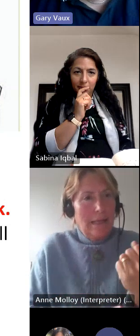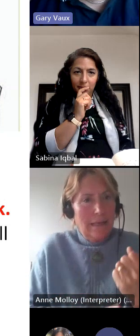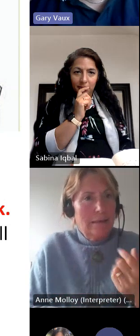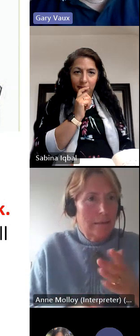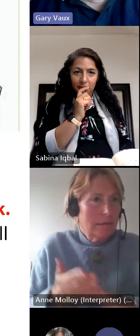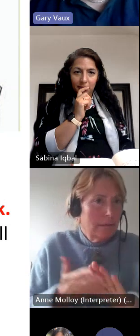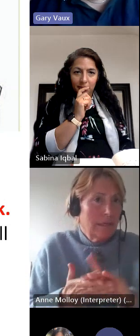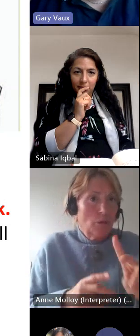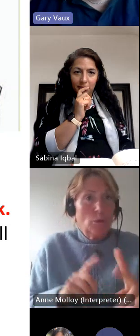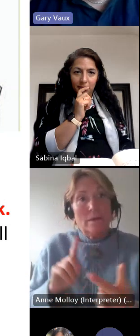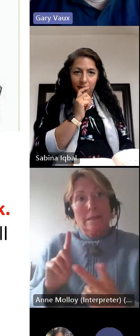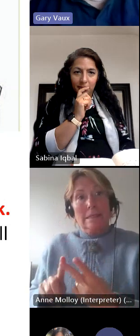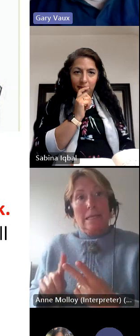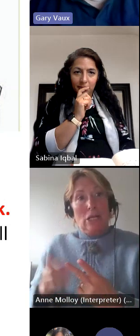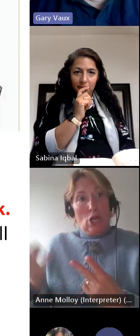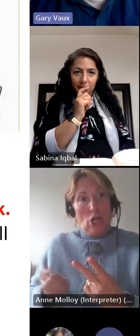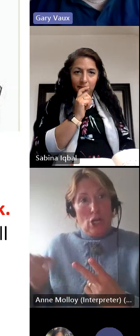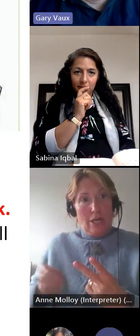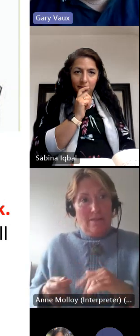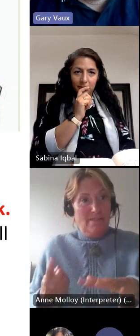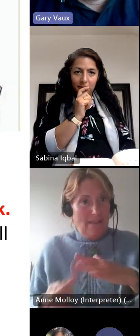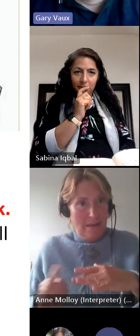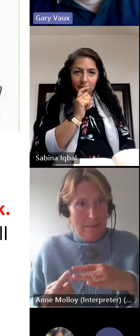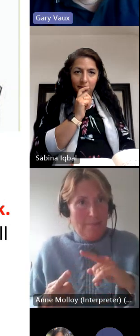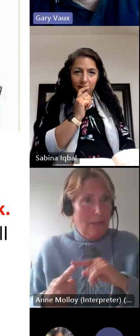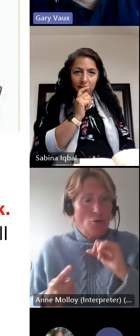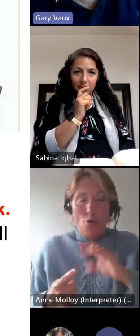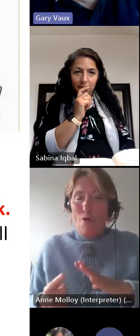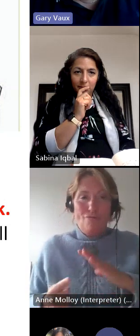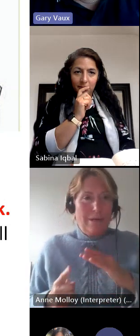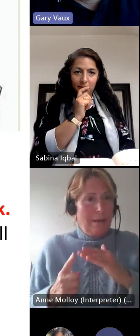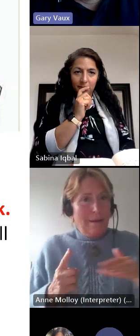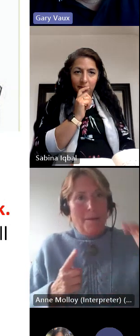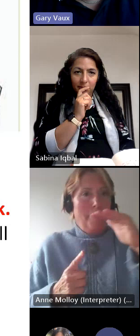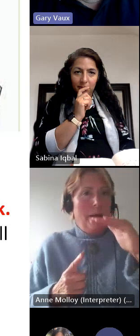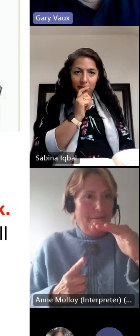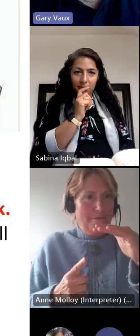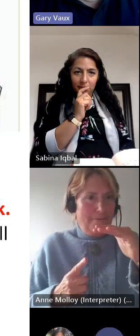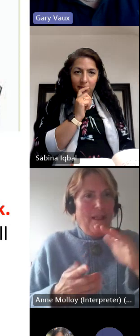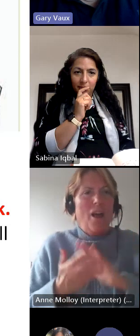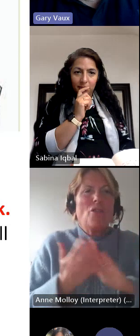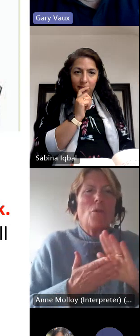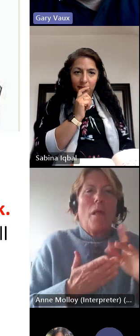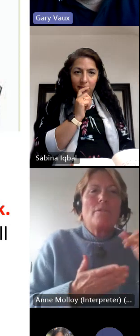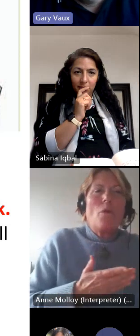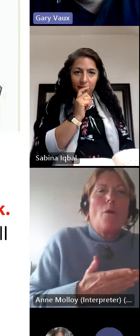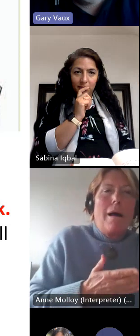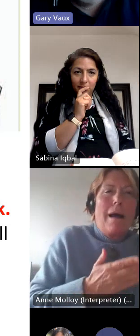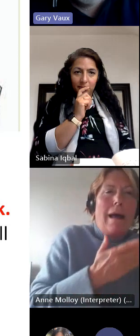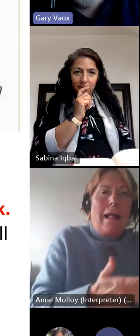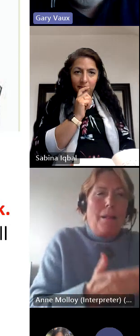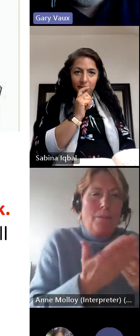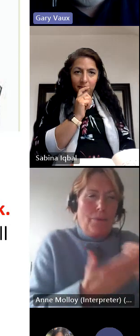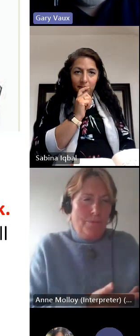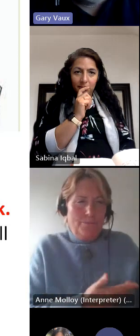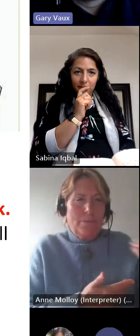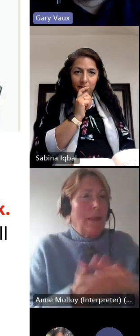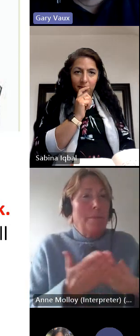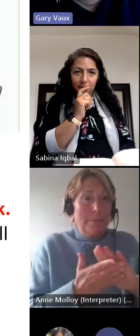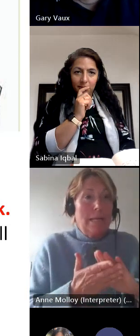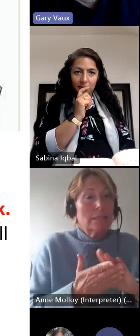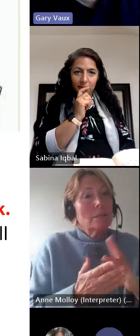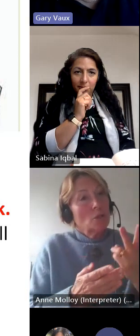second earner in a family where you're already above the limit, where you're getting help through the benefit system, that is a £20 a week